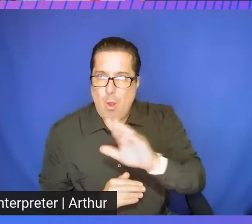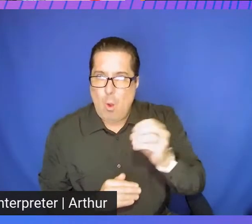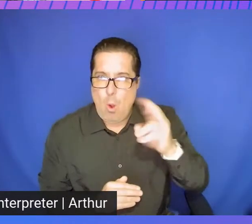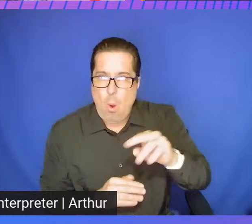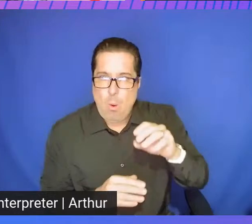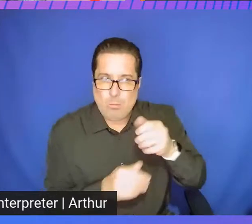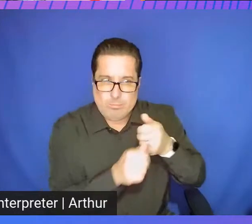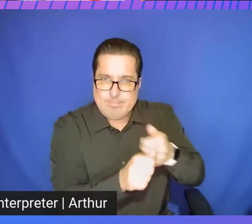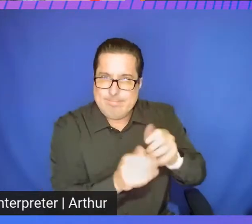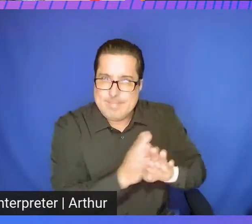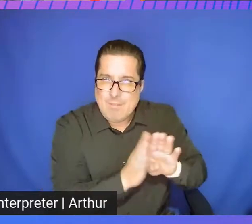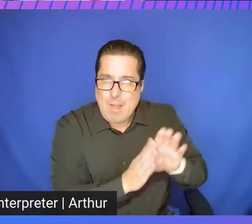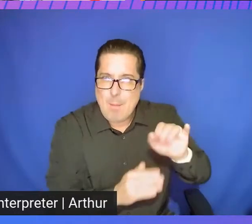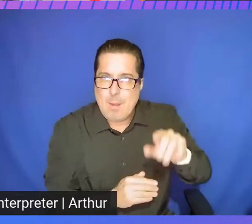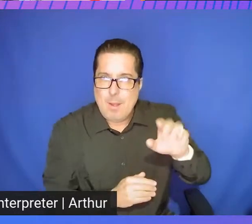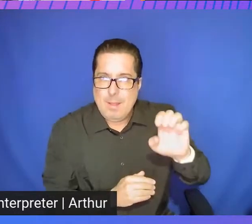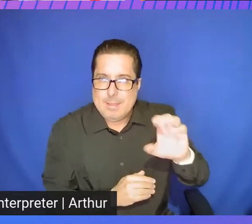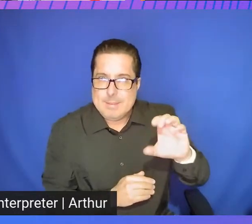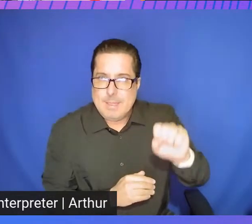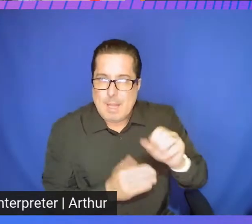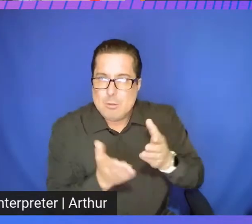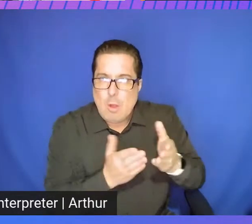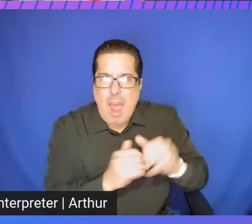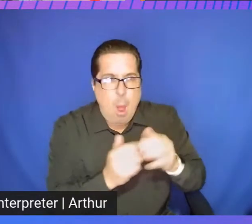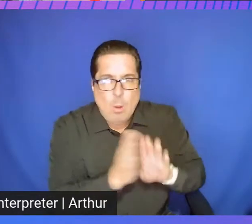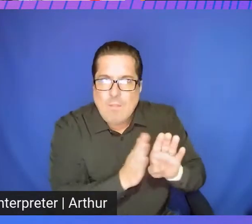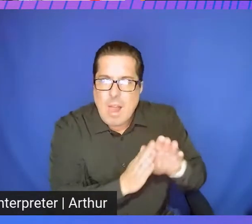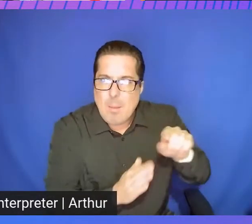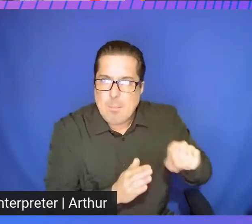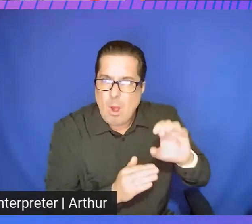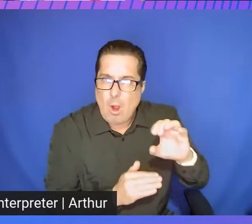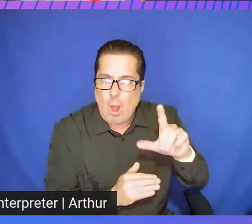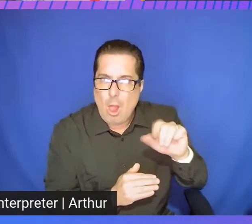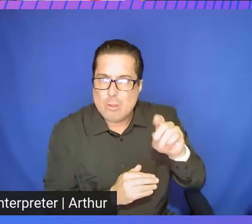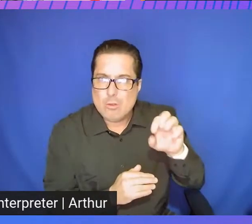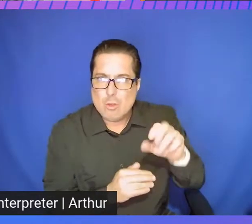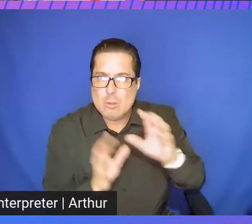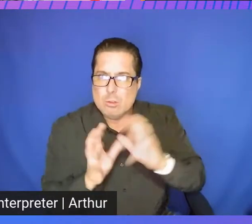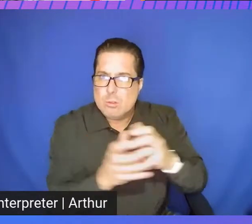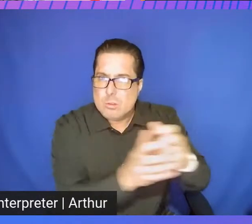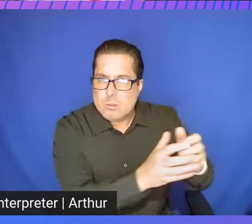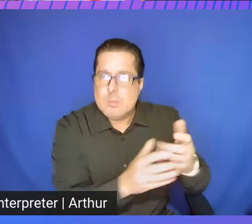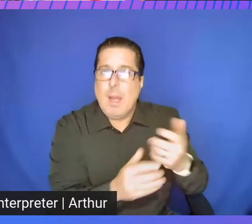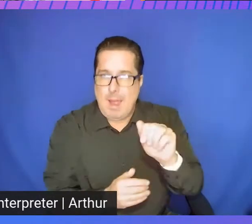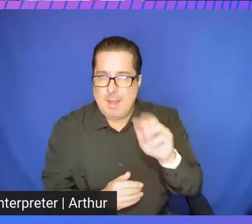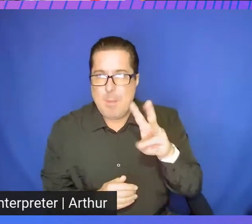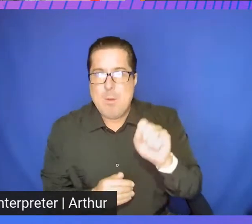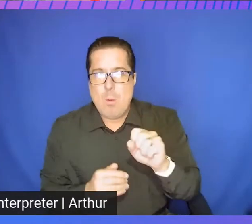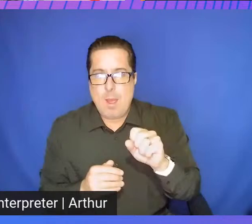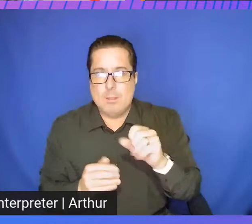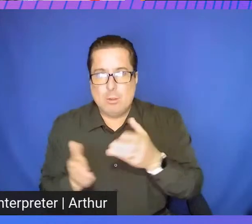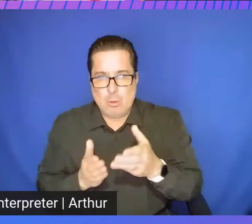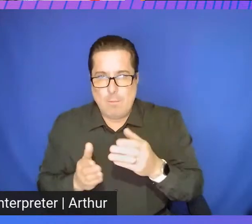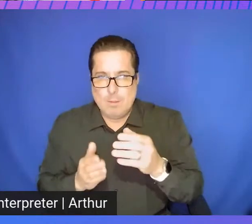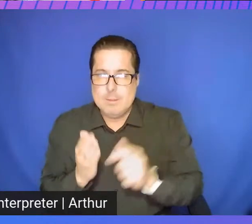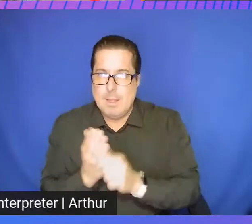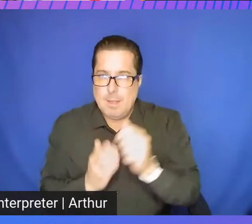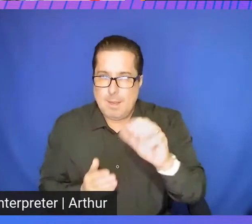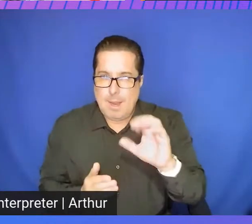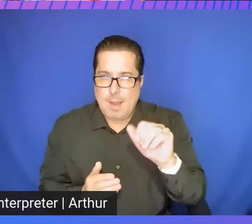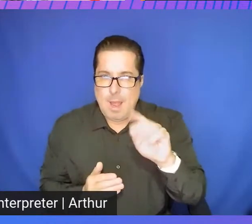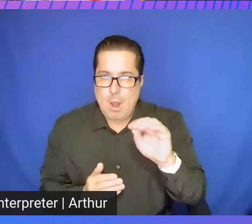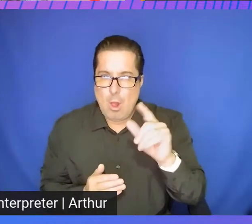services, how do we provision those clusters? And for that, we leaned on AWS Service Catalog, which allows us to